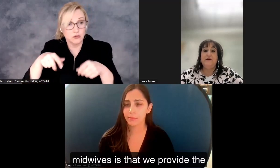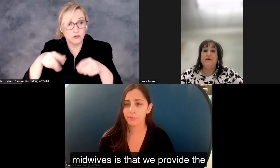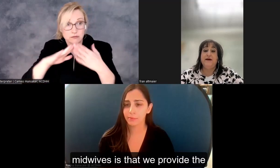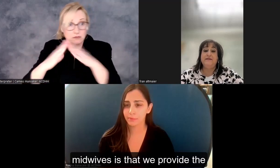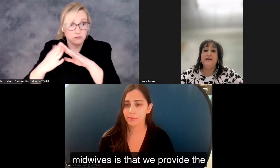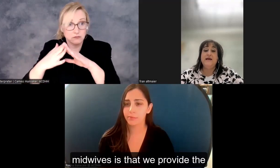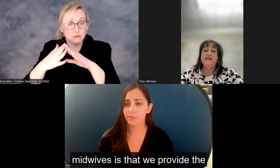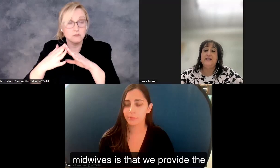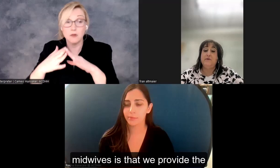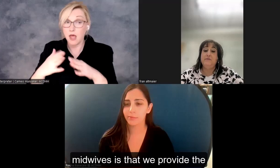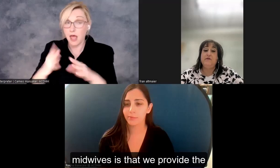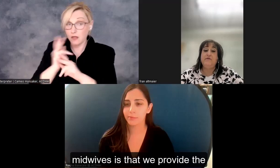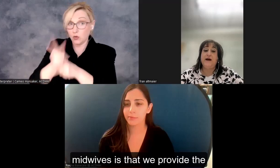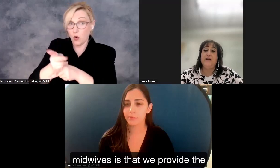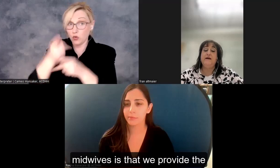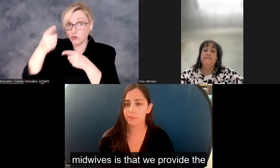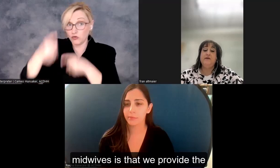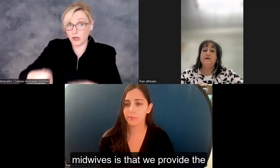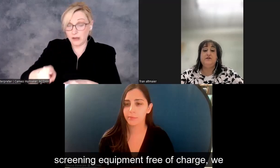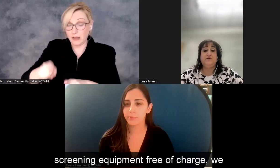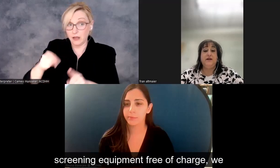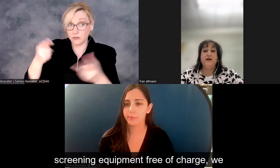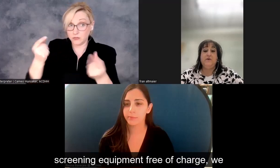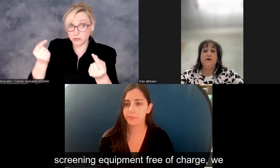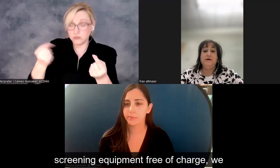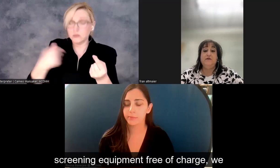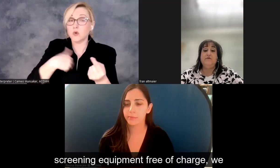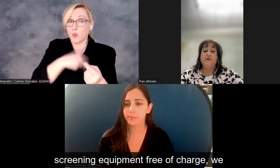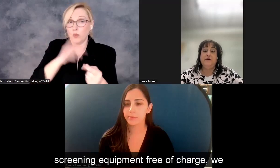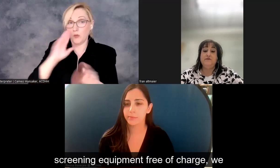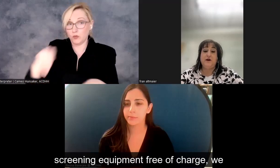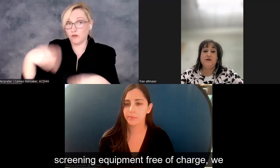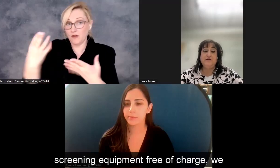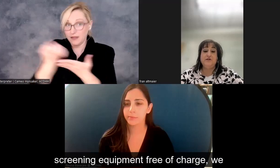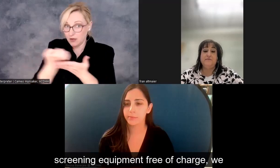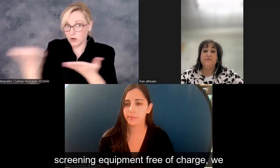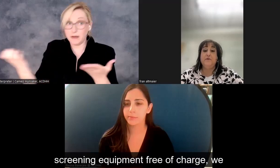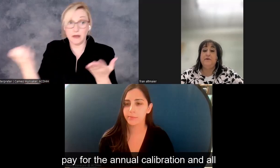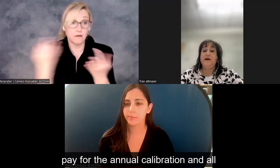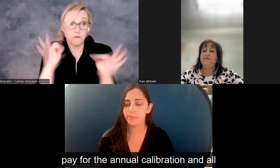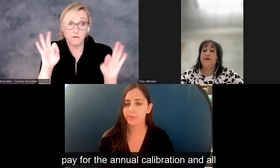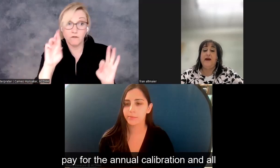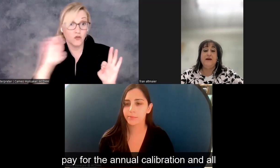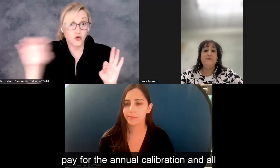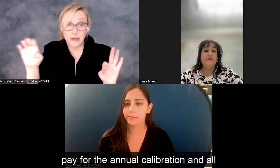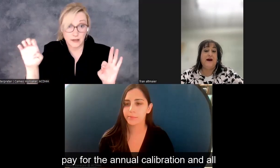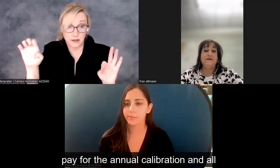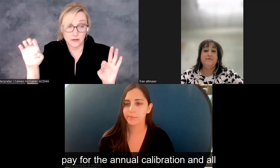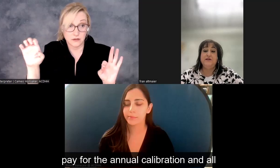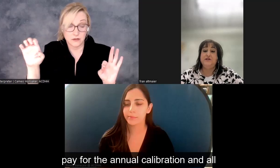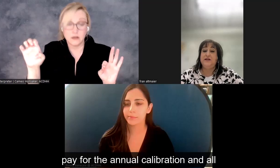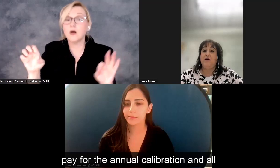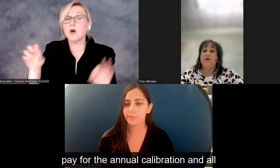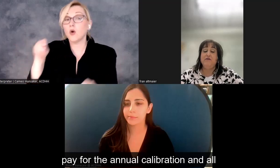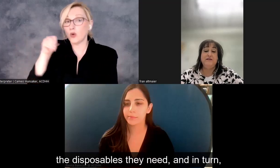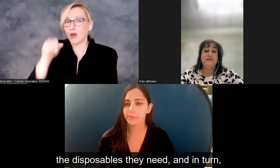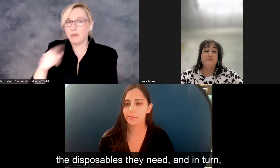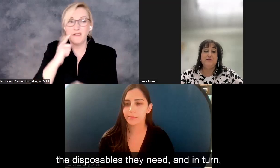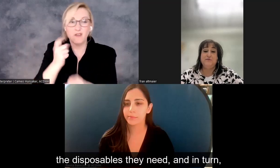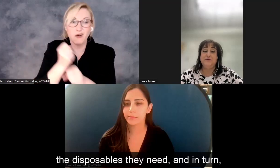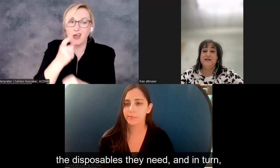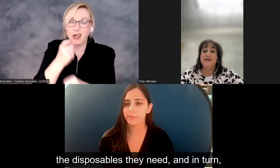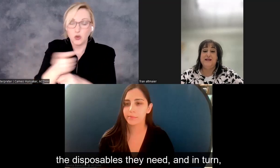these midwives is that we provide the screening equipment free of charge. We pay for the annual calibration and all